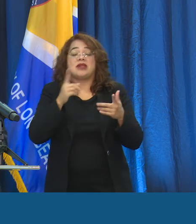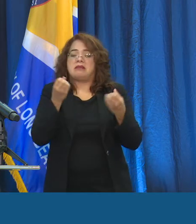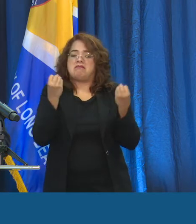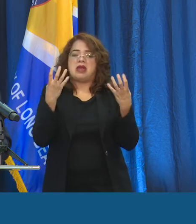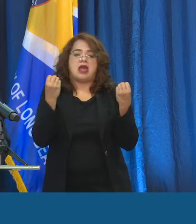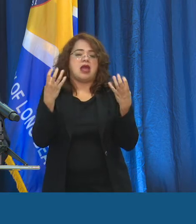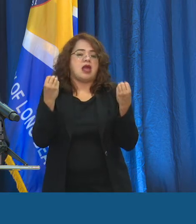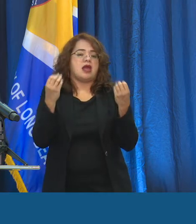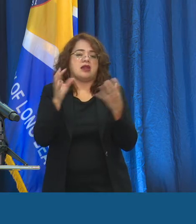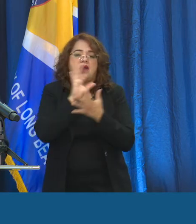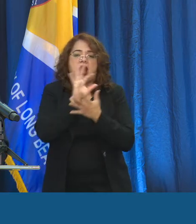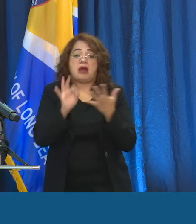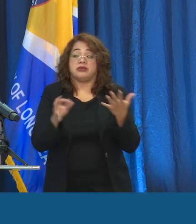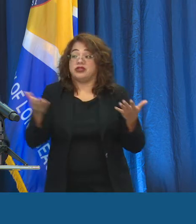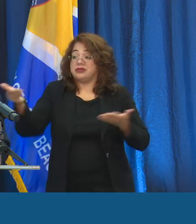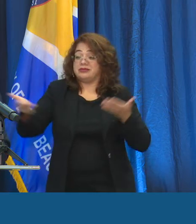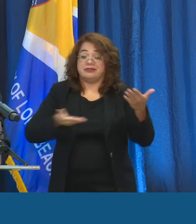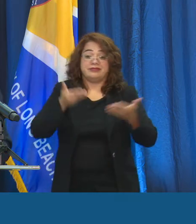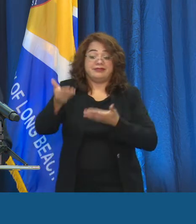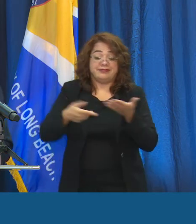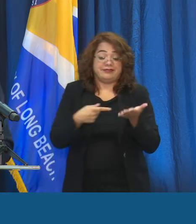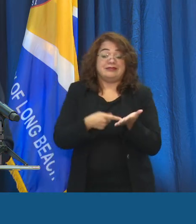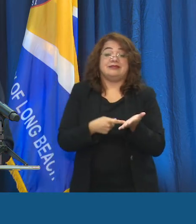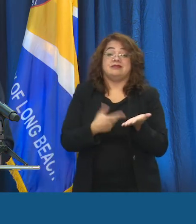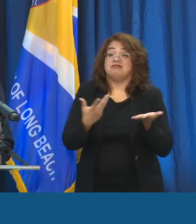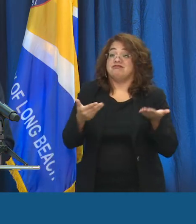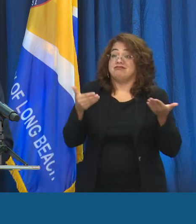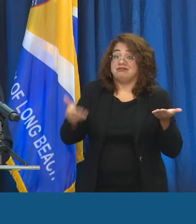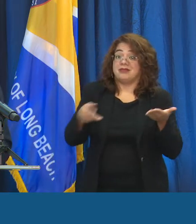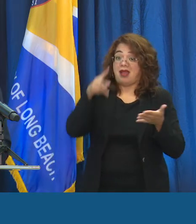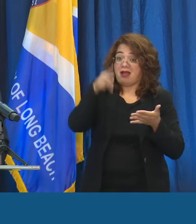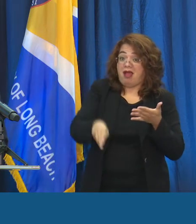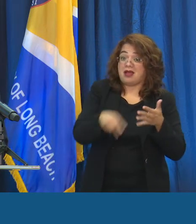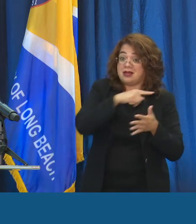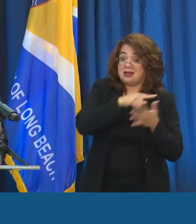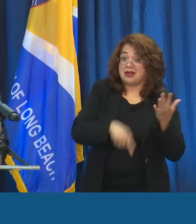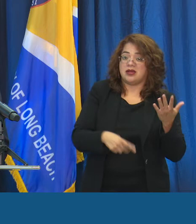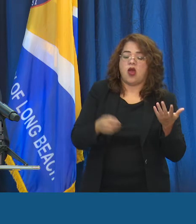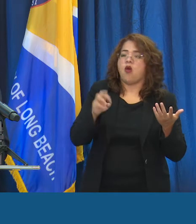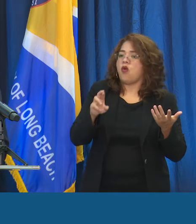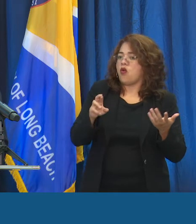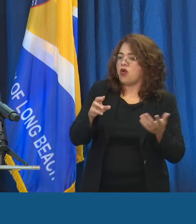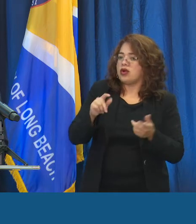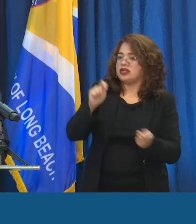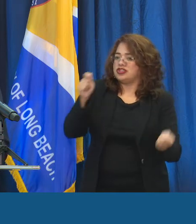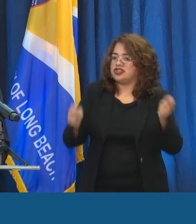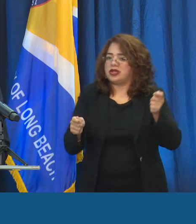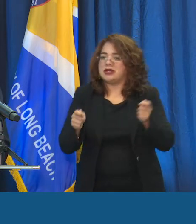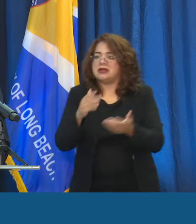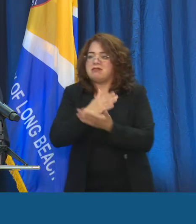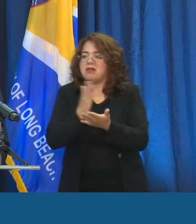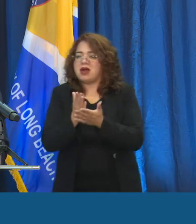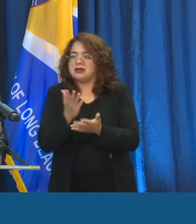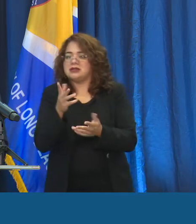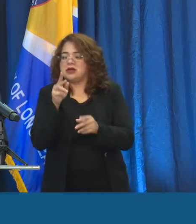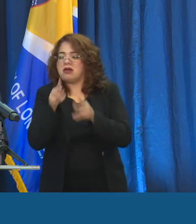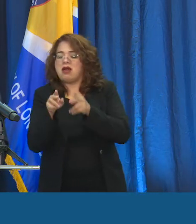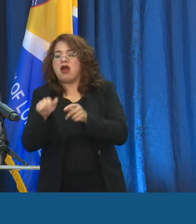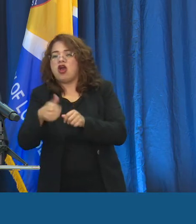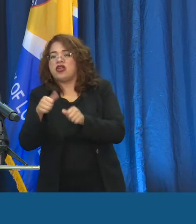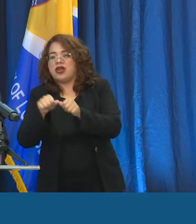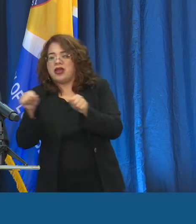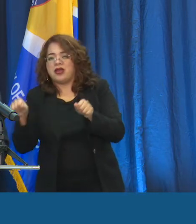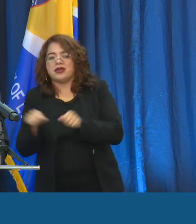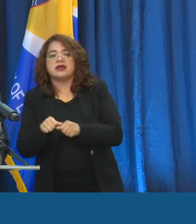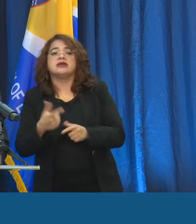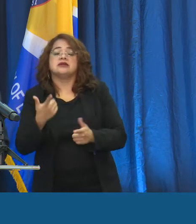options had we not put forward the budget we put forward. And so FY21 is balanced. It relies on both structural and one-time